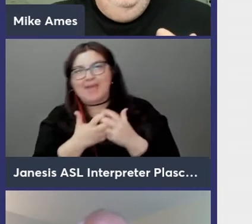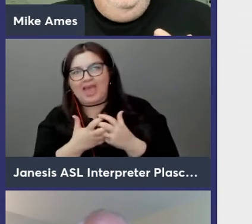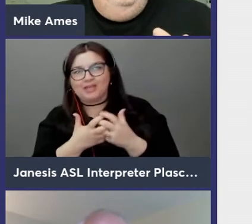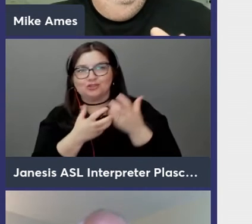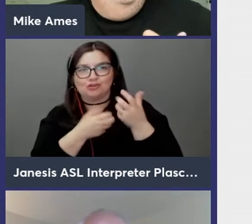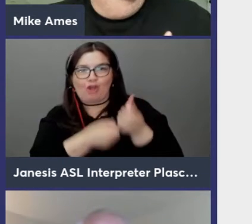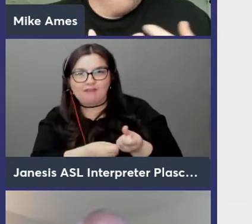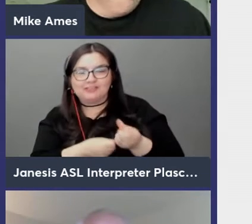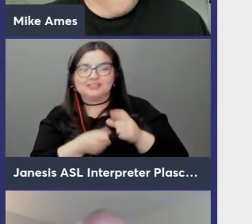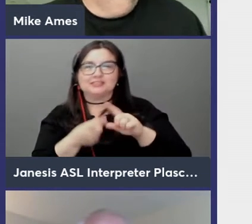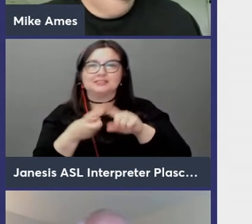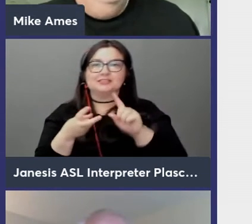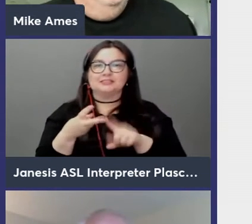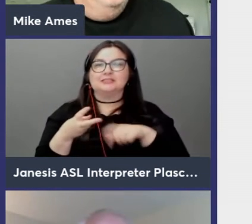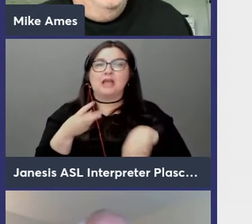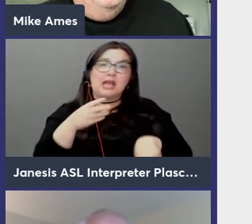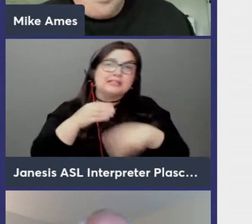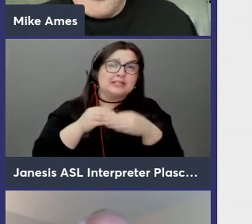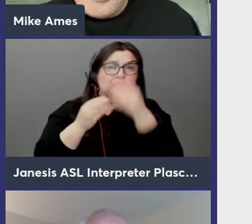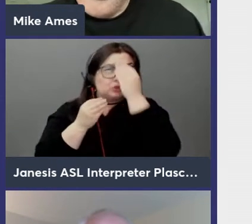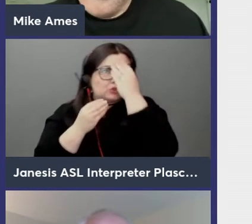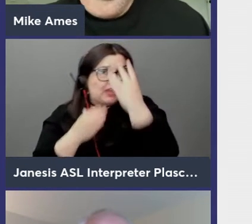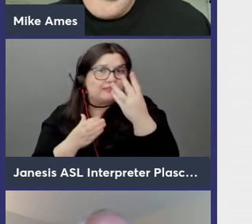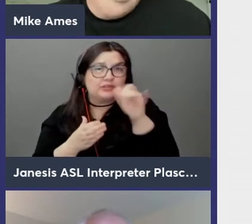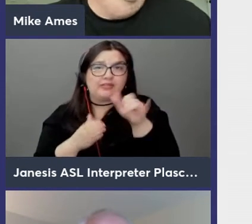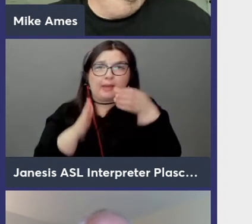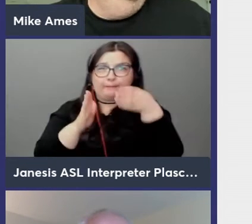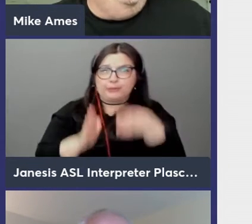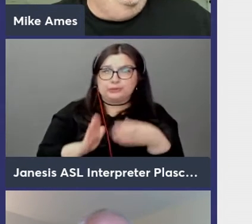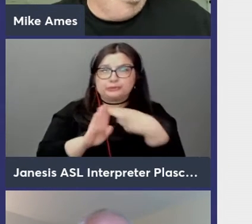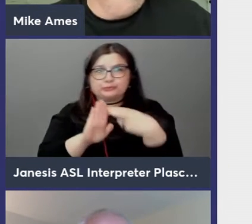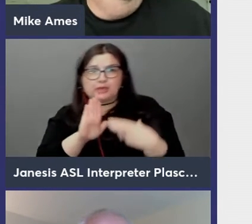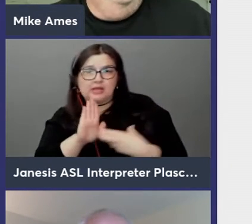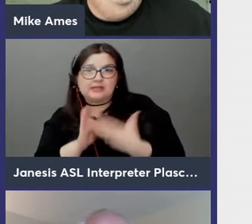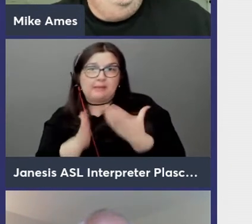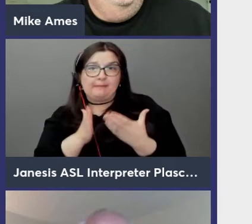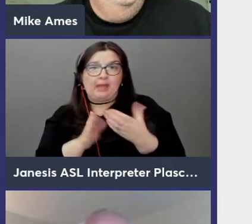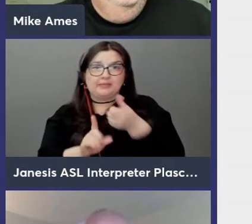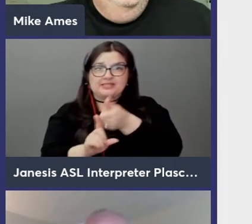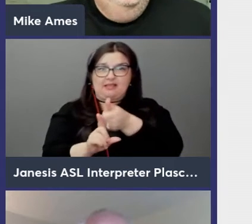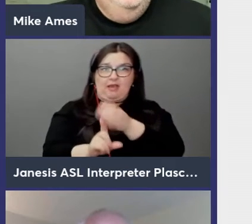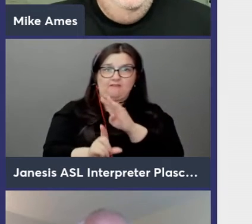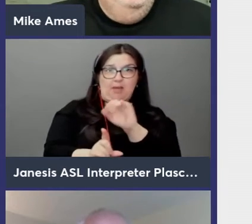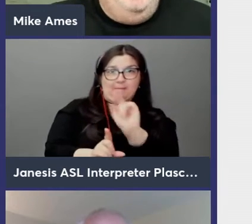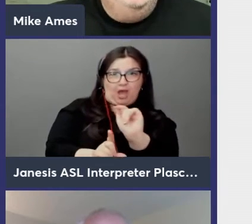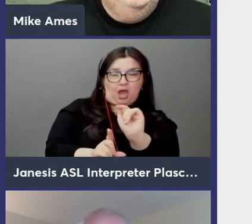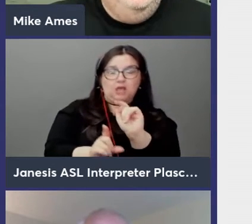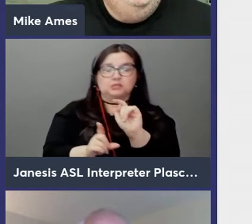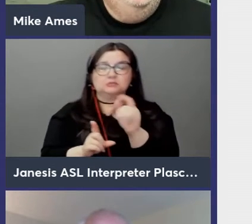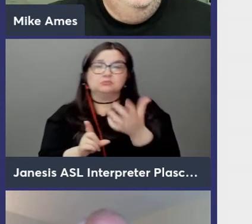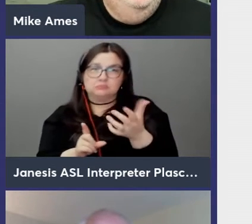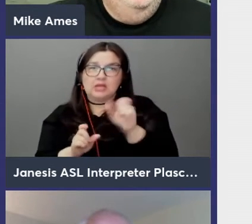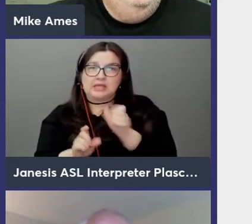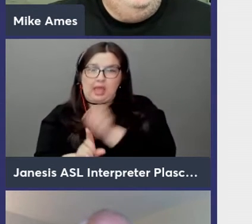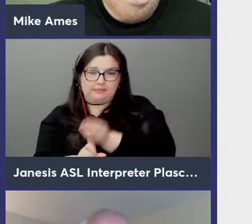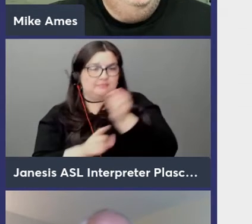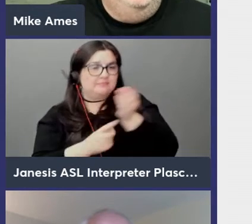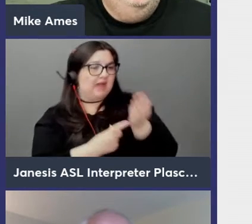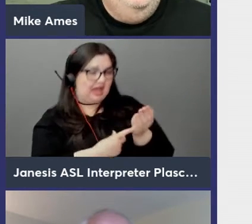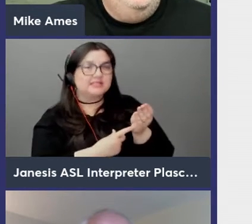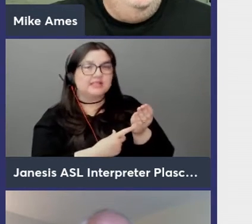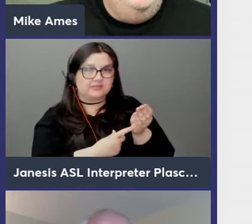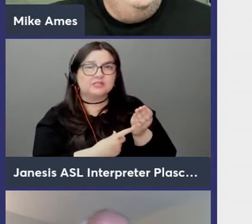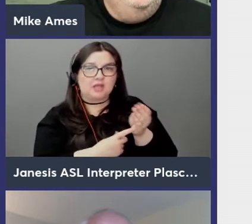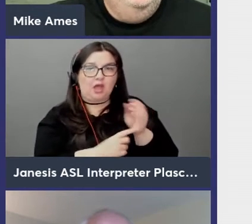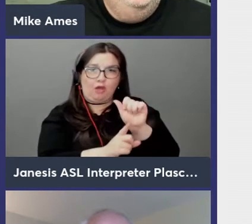We might have additional information about that person registering. Maybe they're a bot, that type of thing. And so we can pass it off to something like fraud